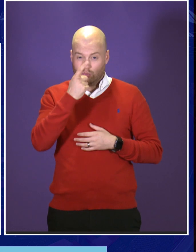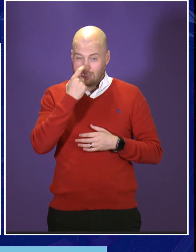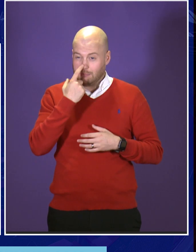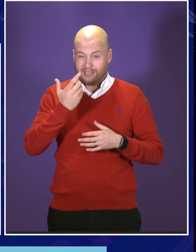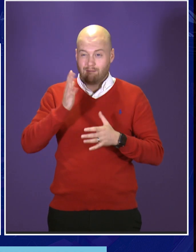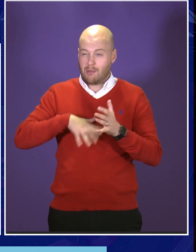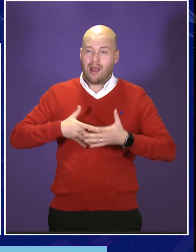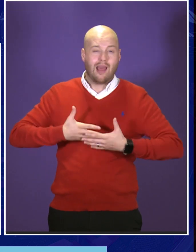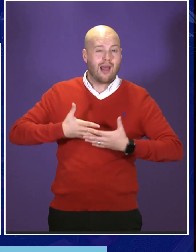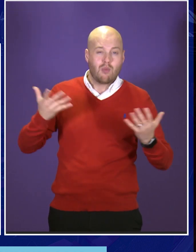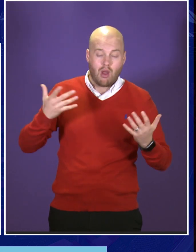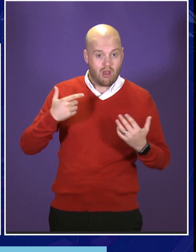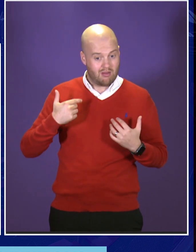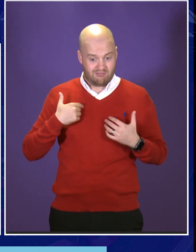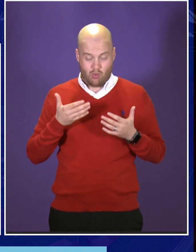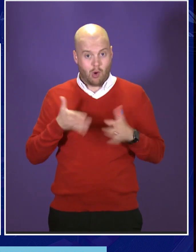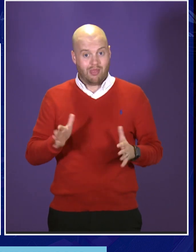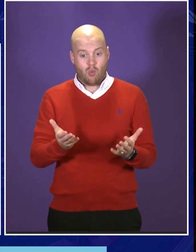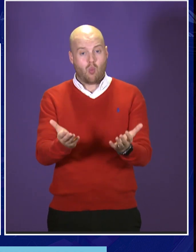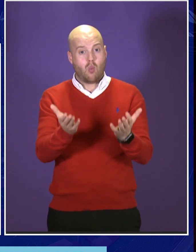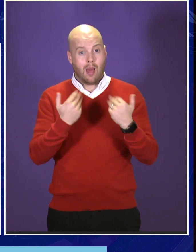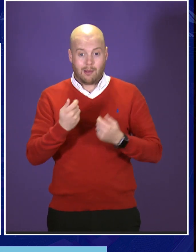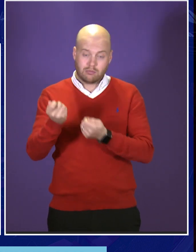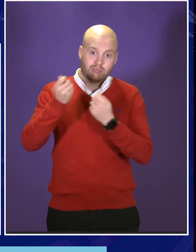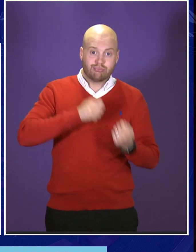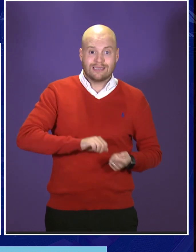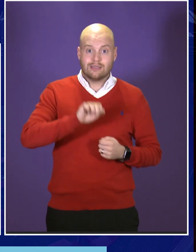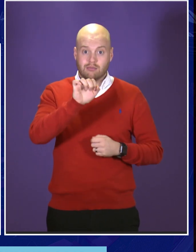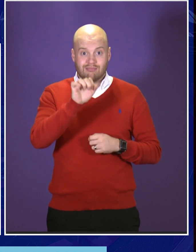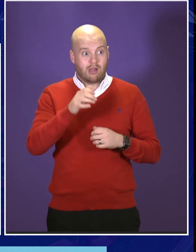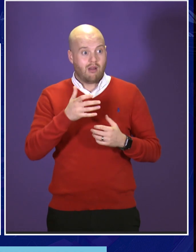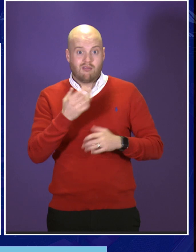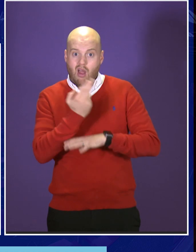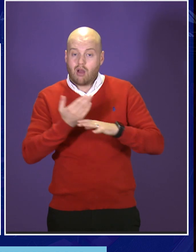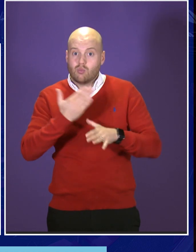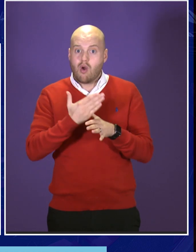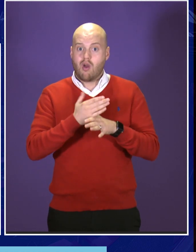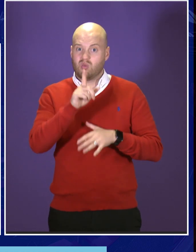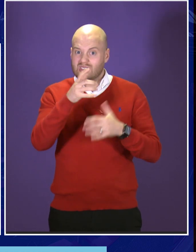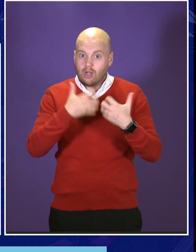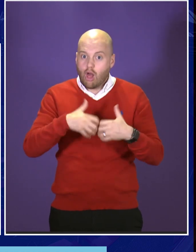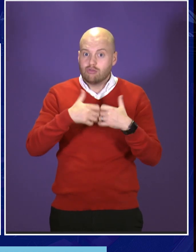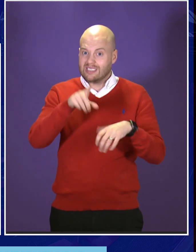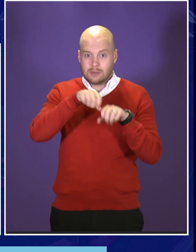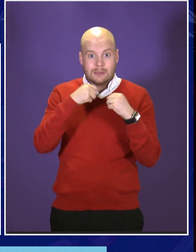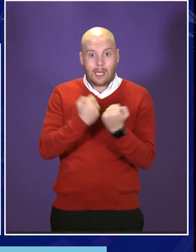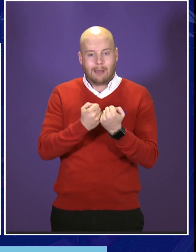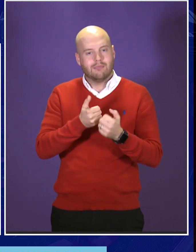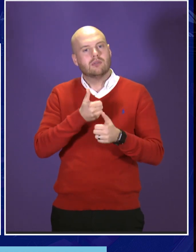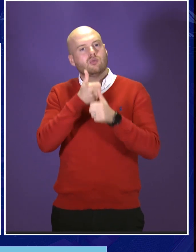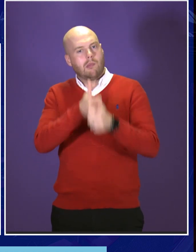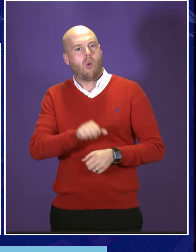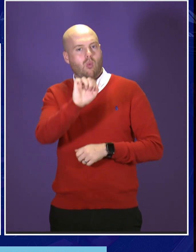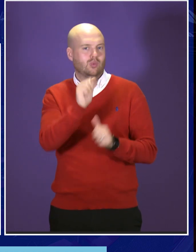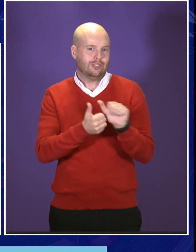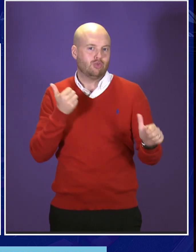and we would be open to working with you, to bringing our technologies and to bringing our teams to come in and to support an institution. We started off as the art project,